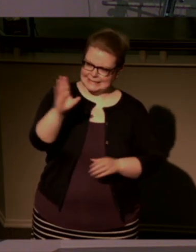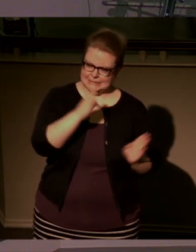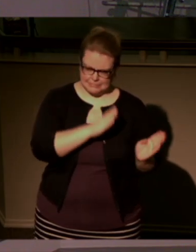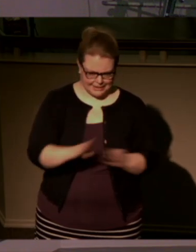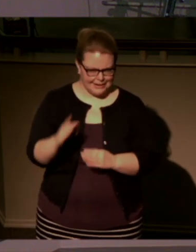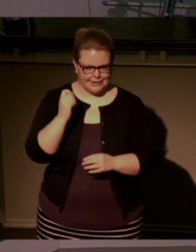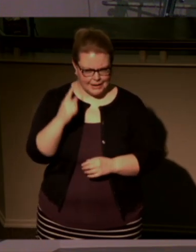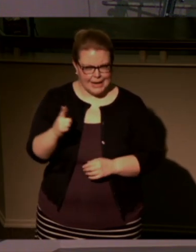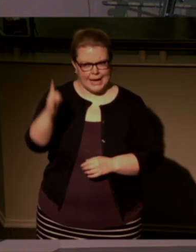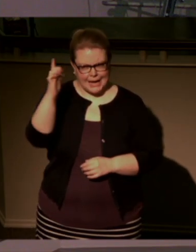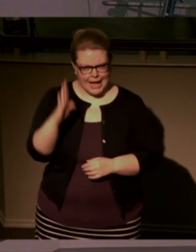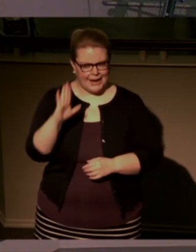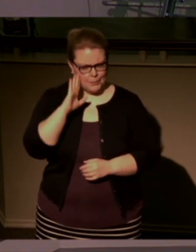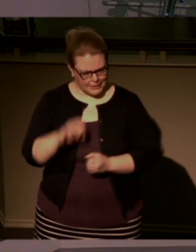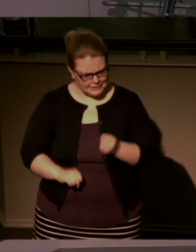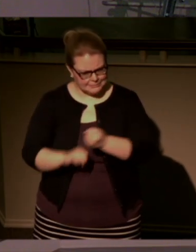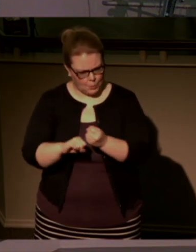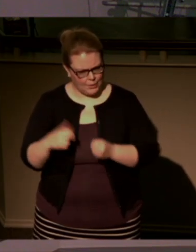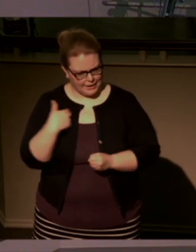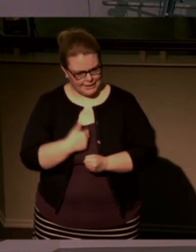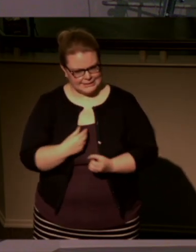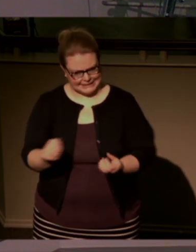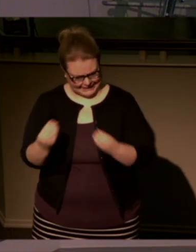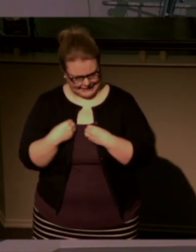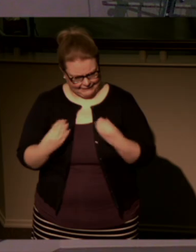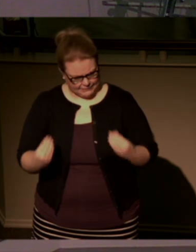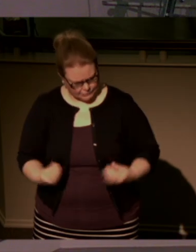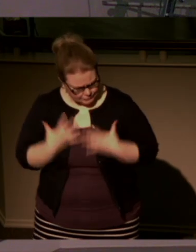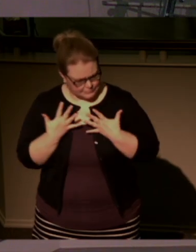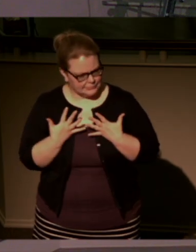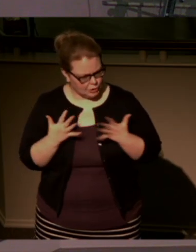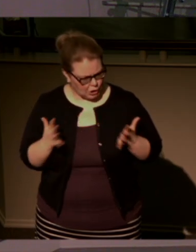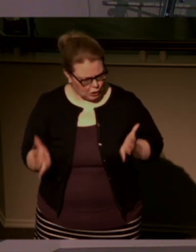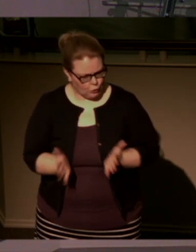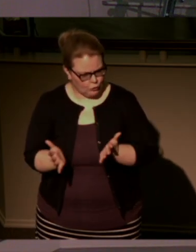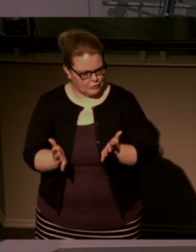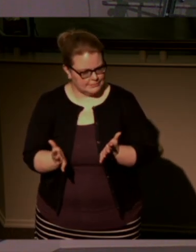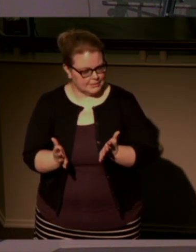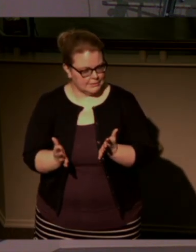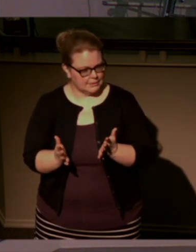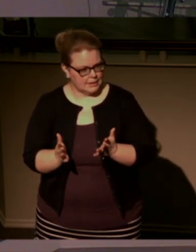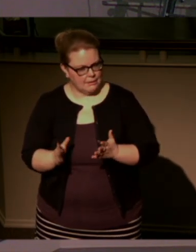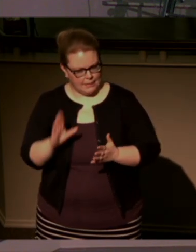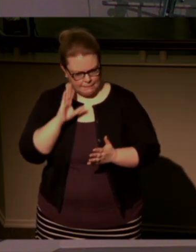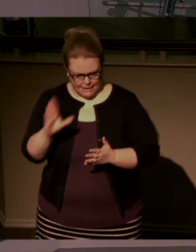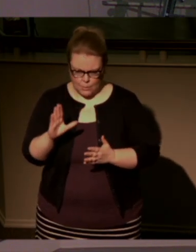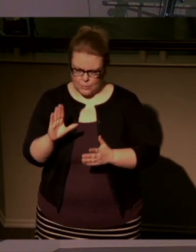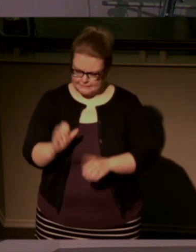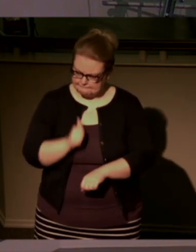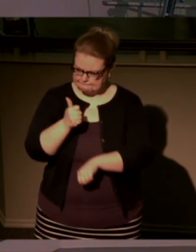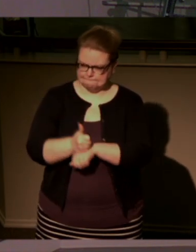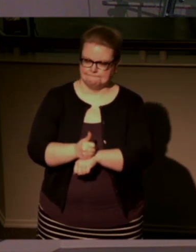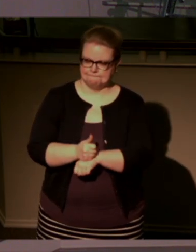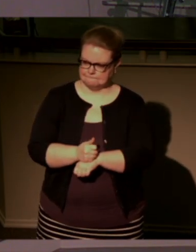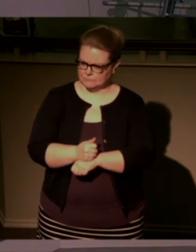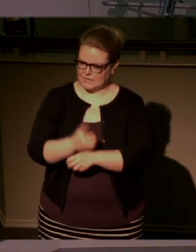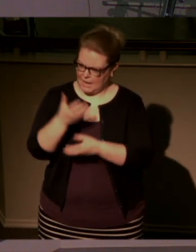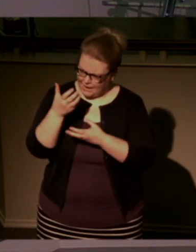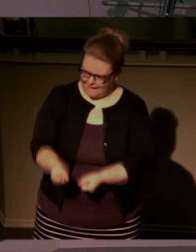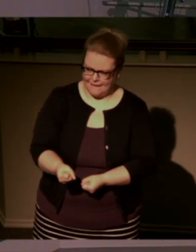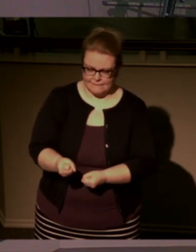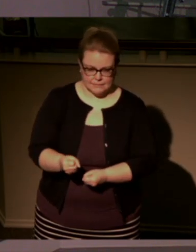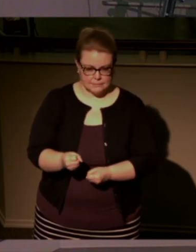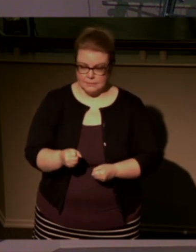that God was with them. That matters, right? They would have stood firm in that trial. All they had to